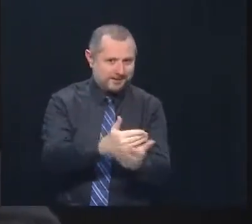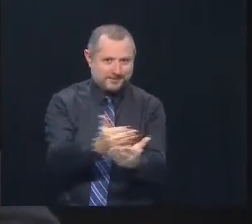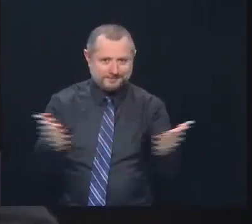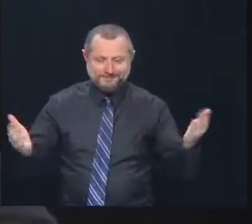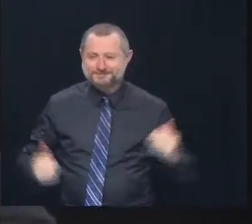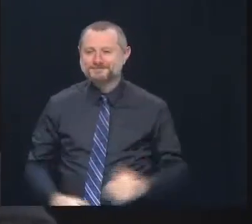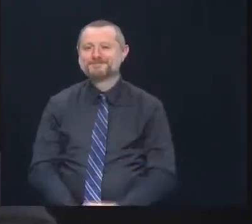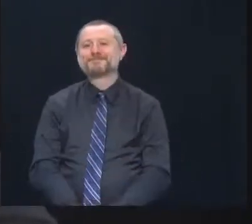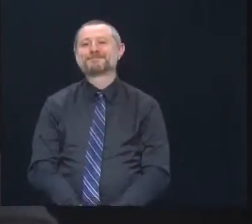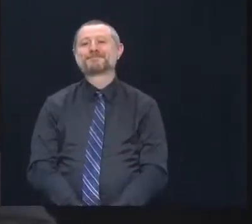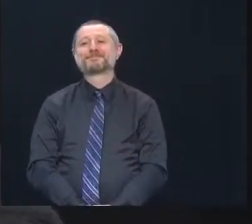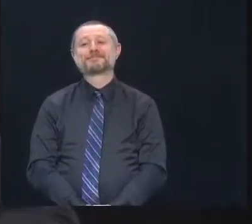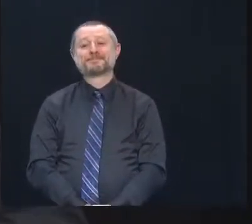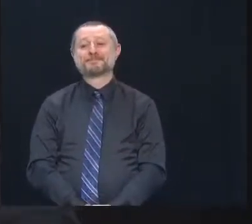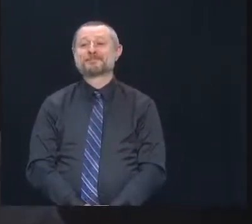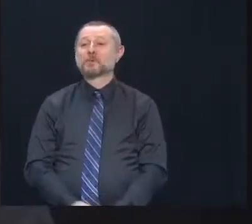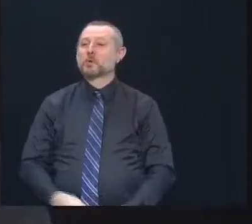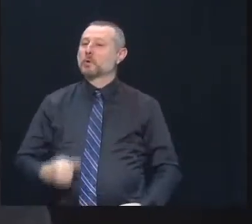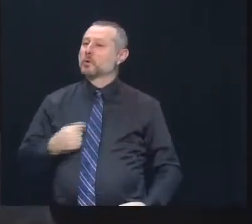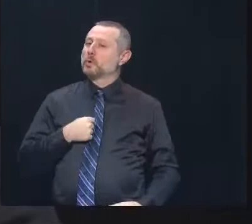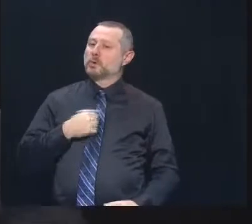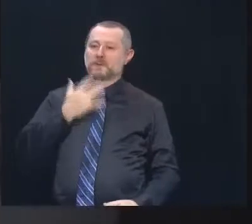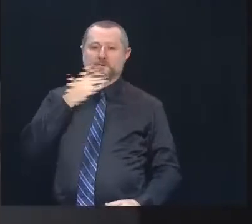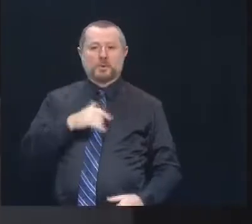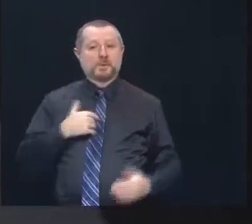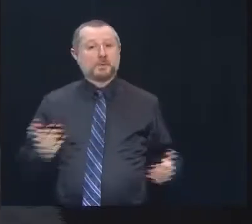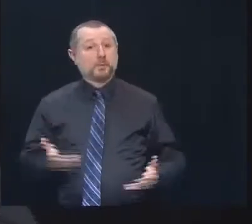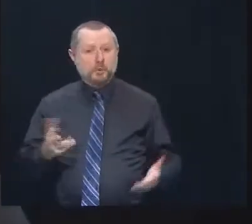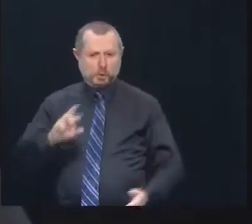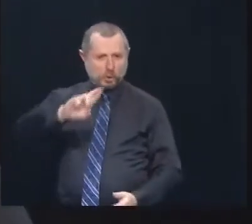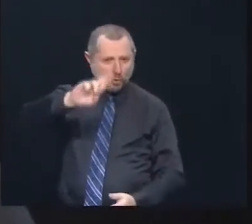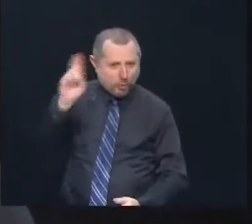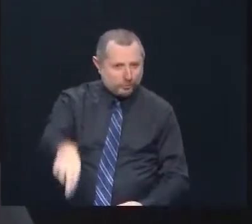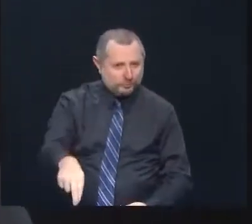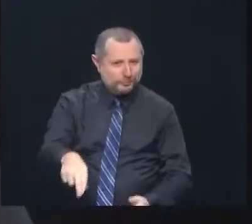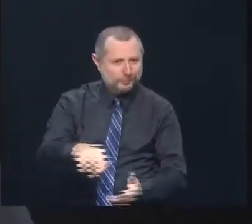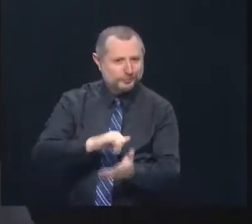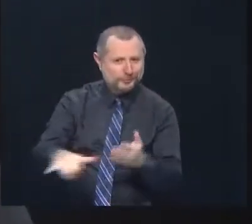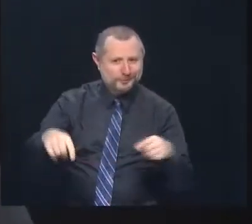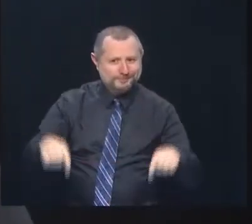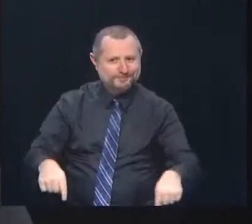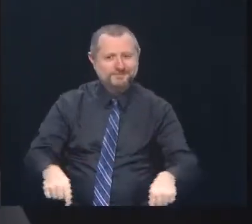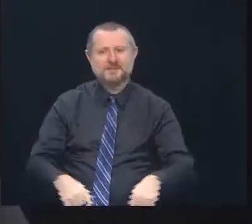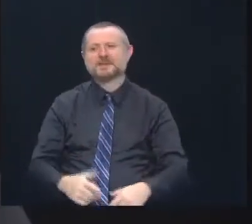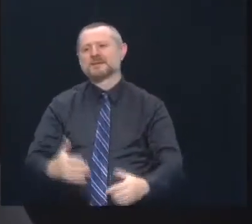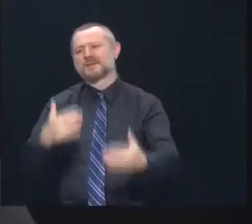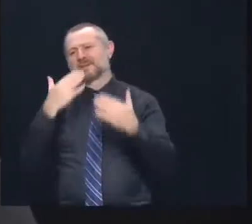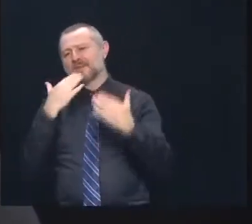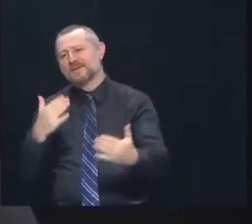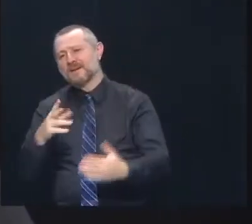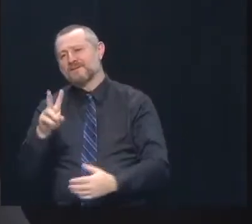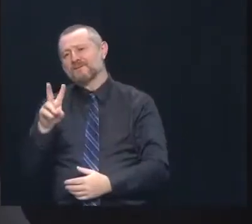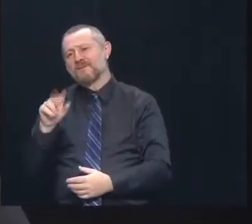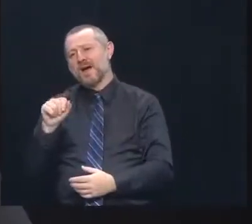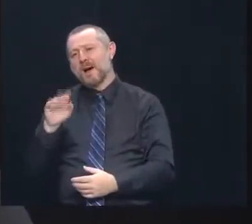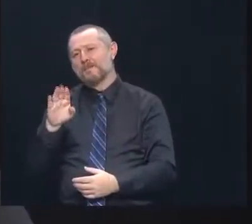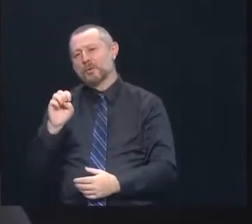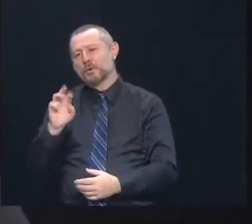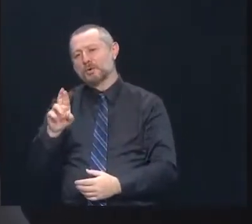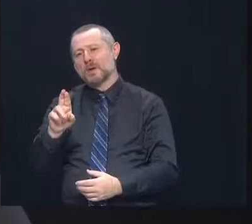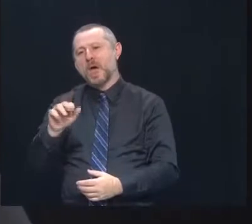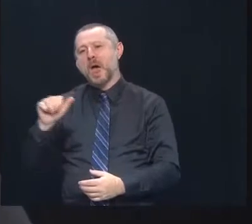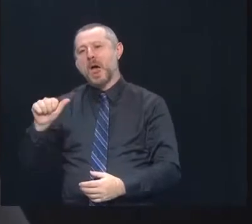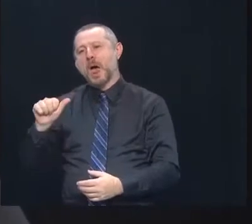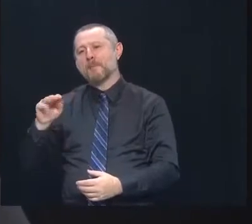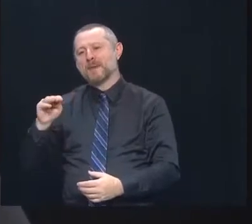It's a pleasure to be in Rochester. I want to thank the Baber AME Church for their hospitality